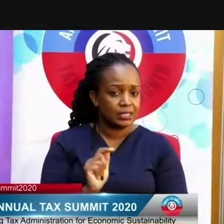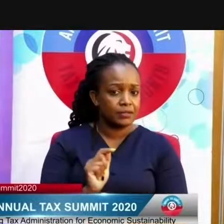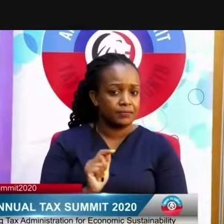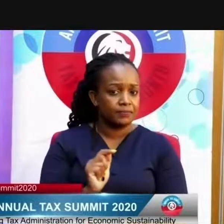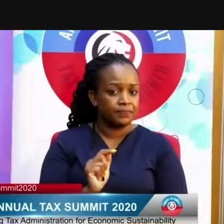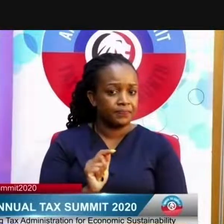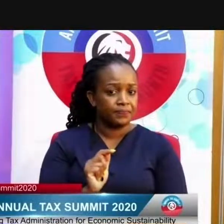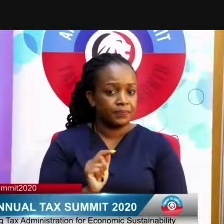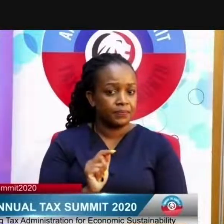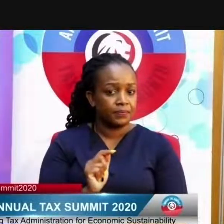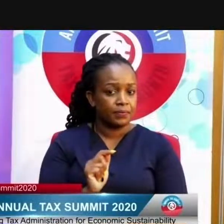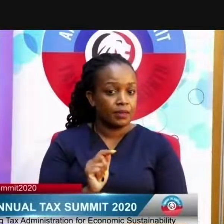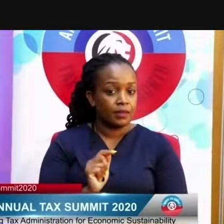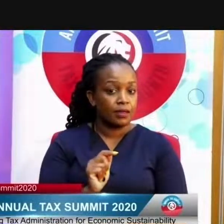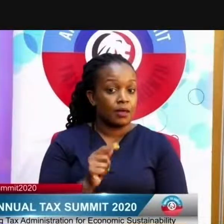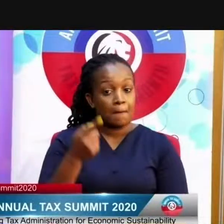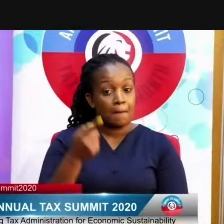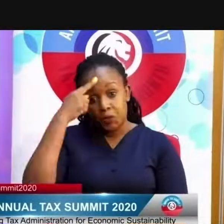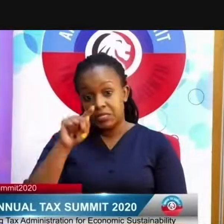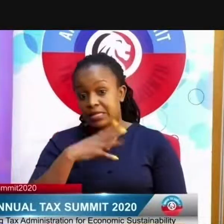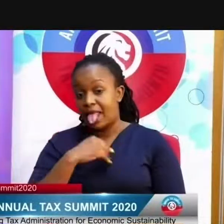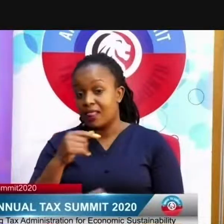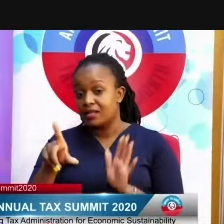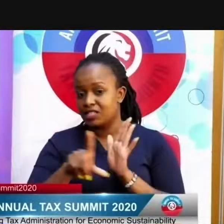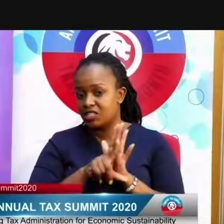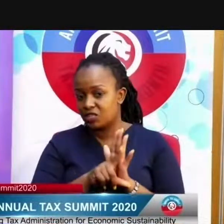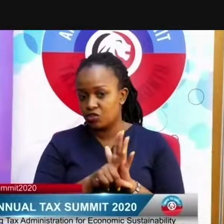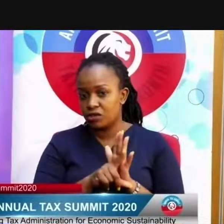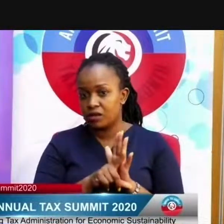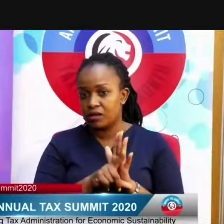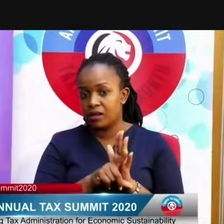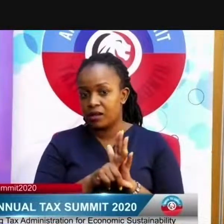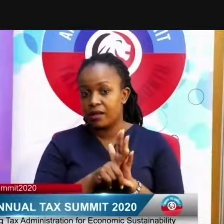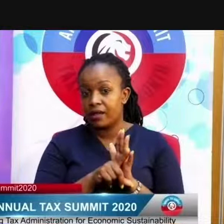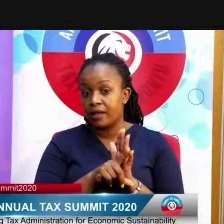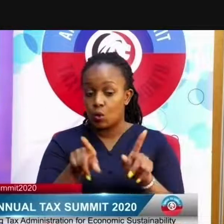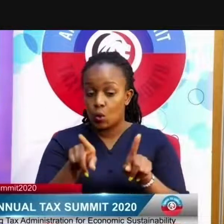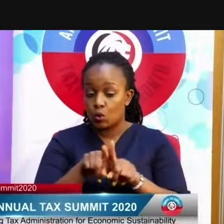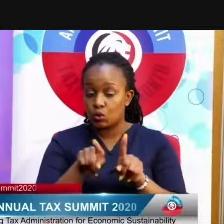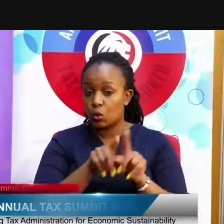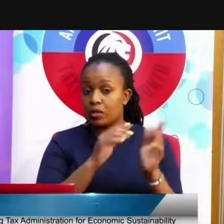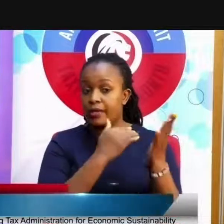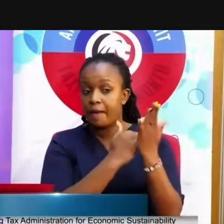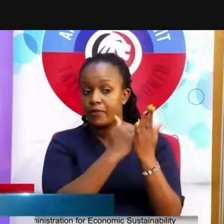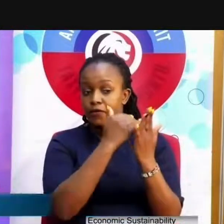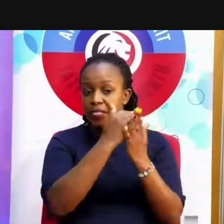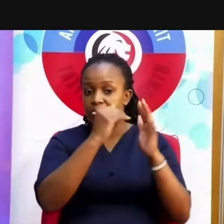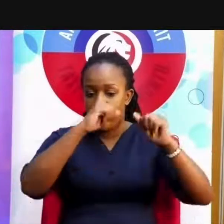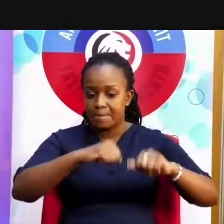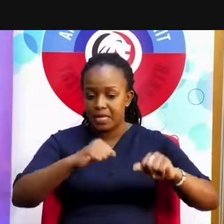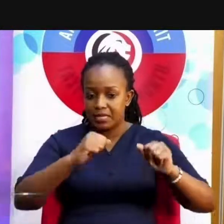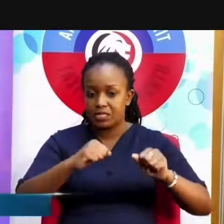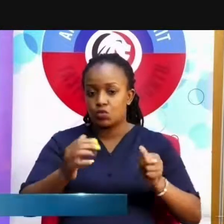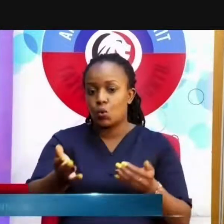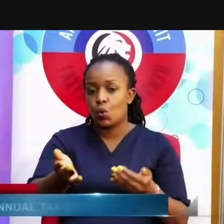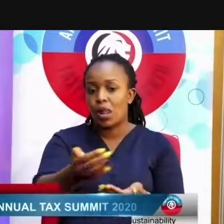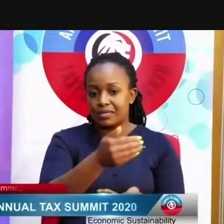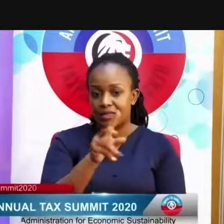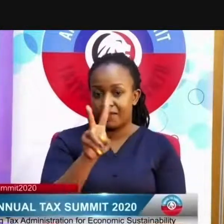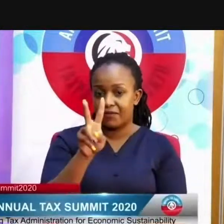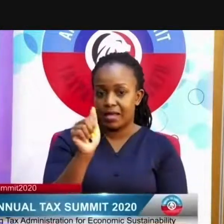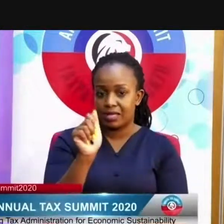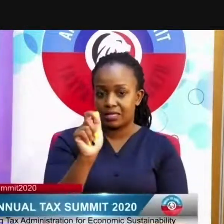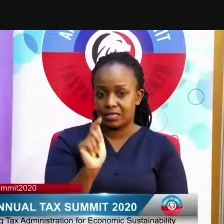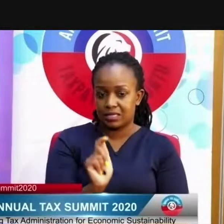policy and legislation, and also in improving its ability to collect VAT. We